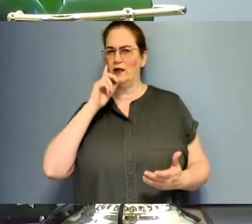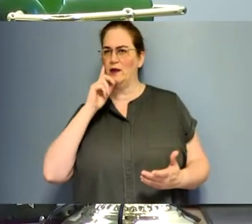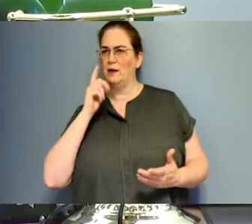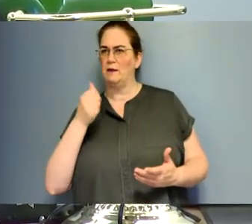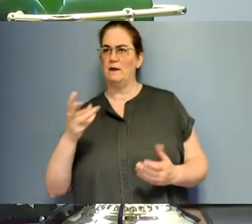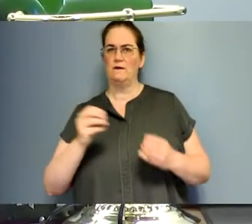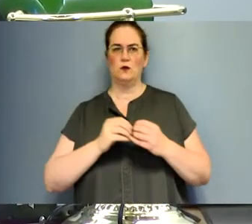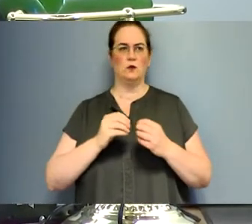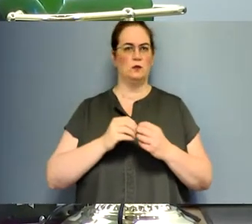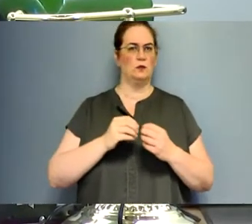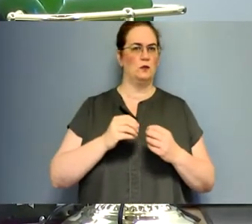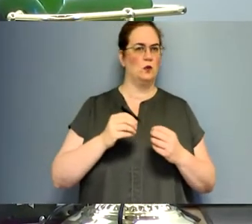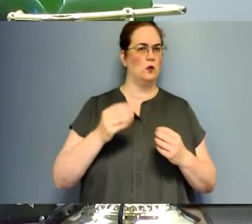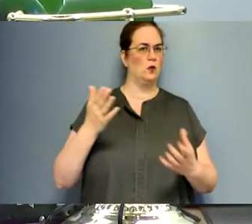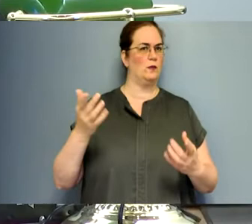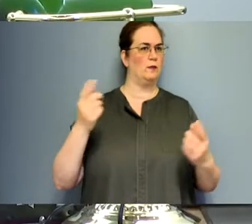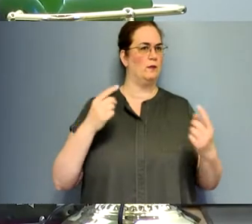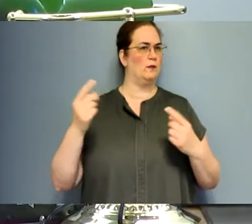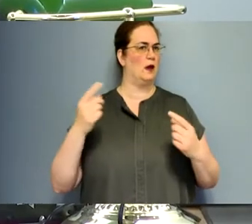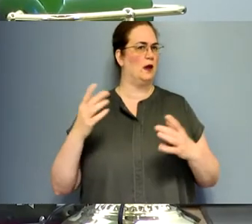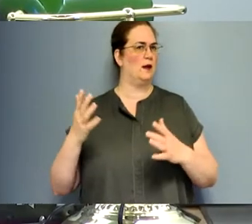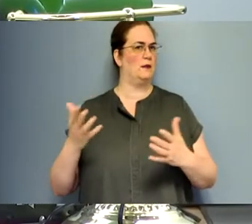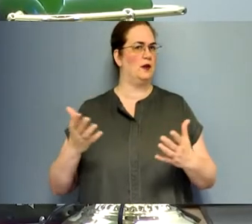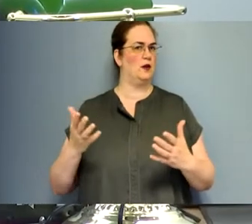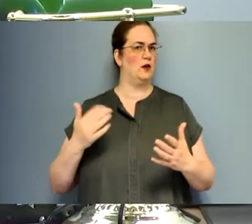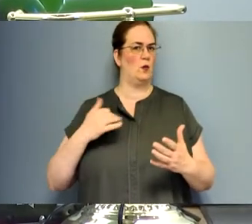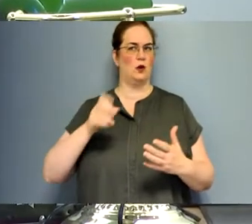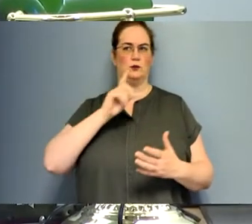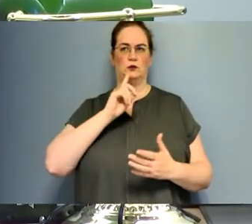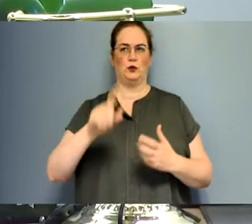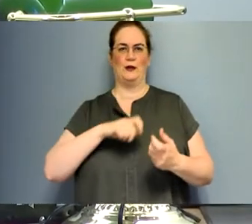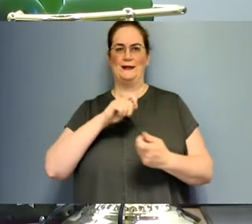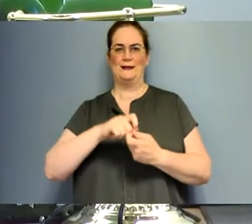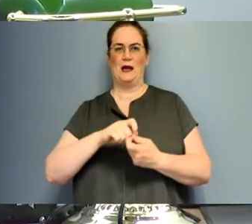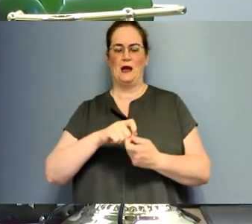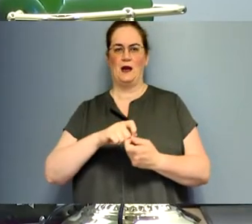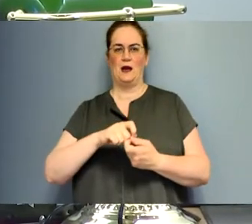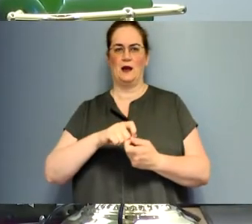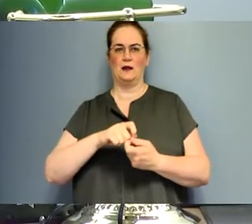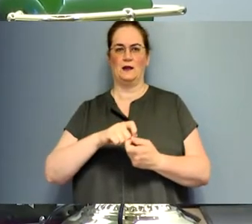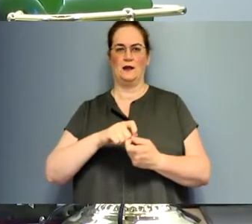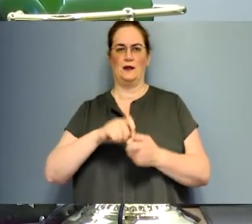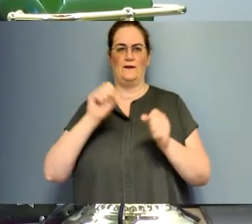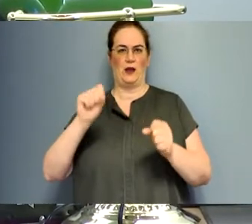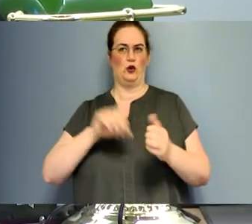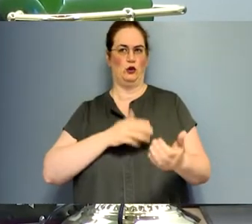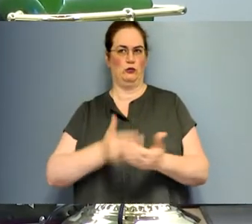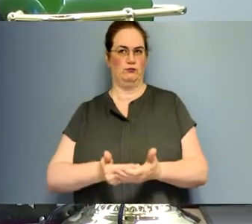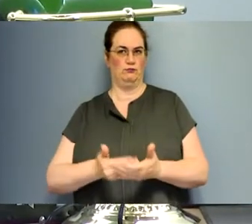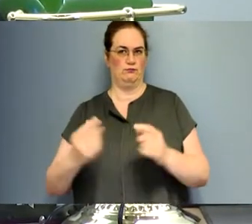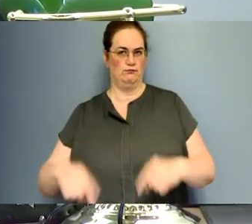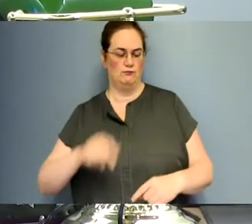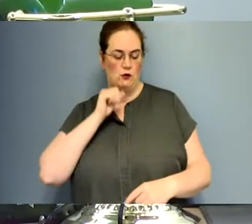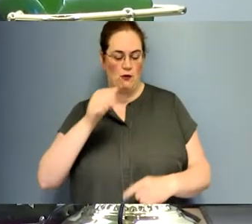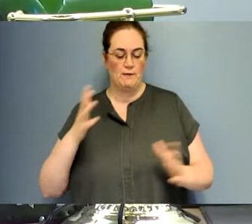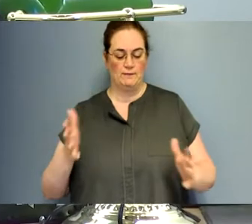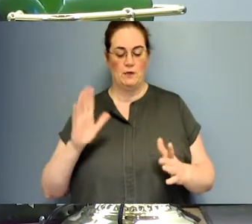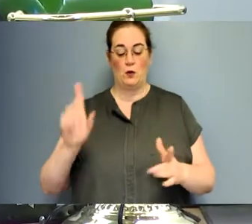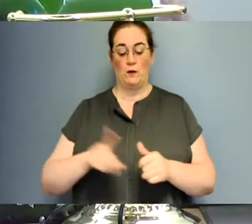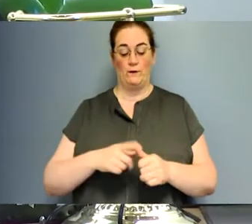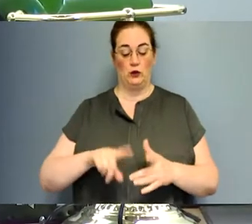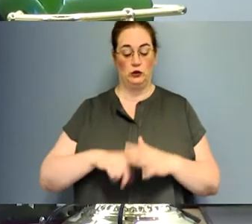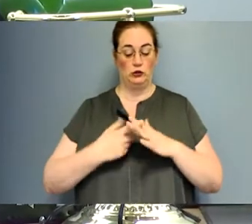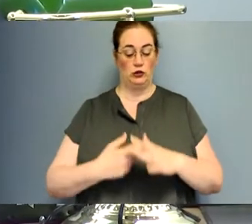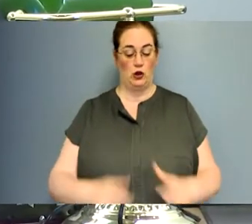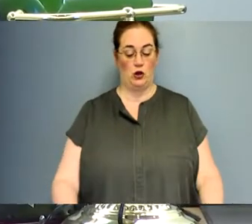other who may be here. We weren't quite sure of if they're going to make it. But we're going to start out